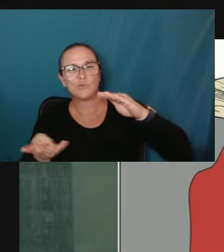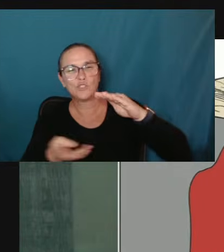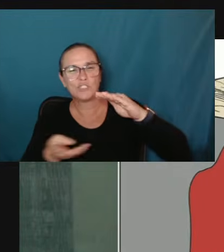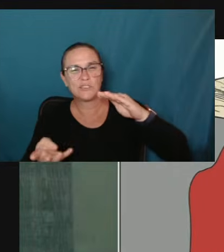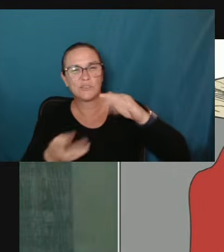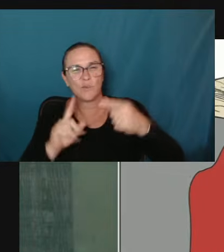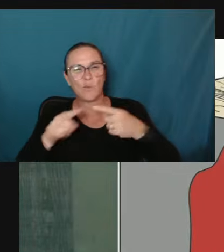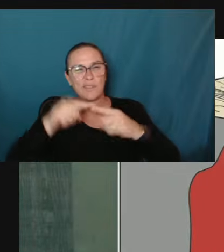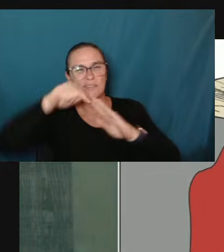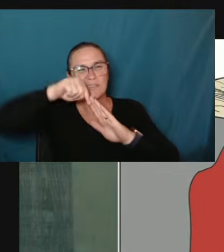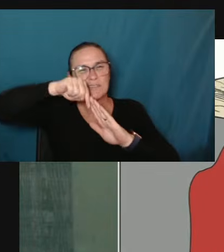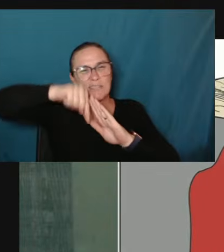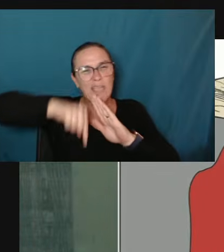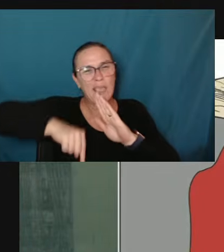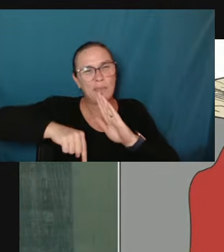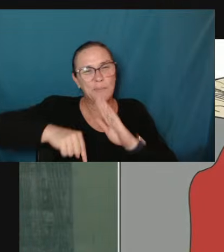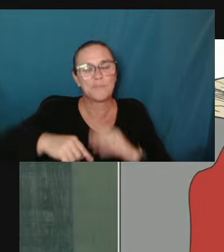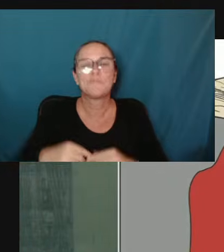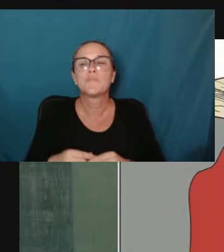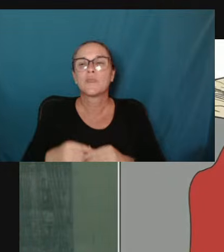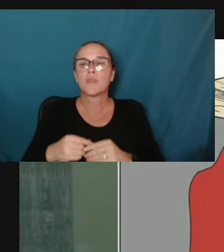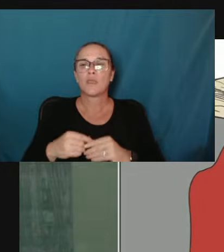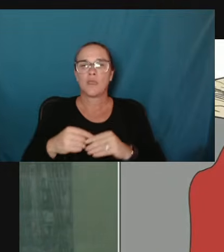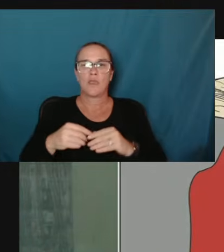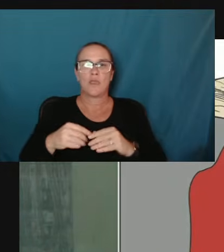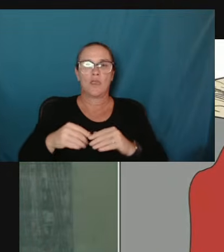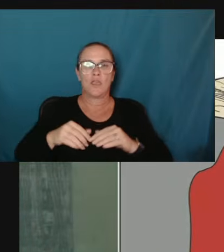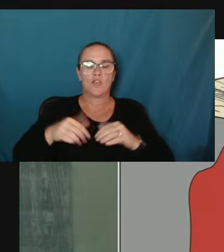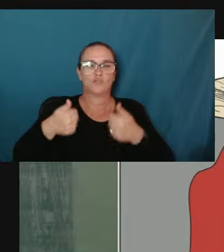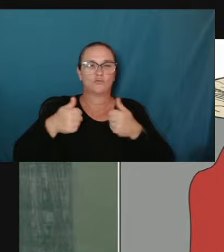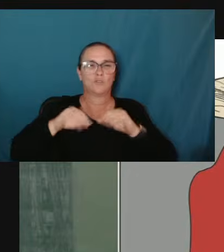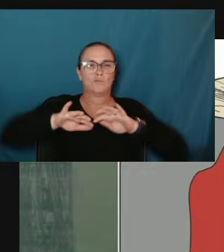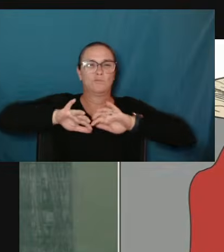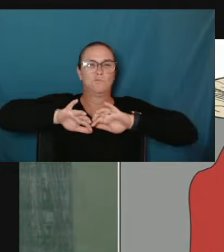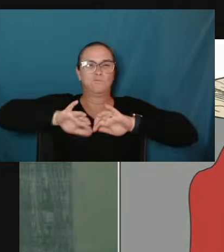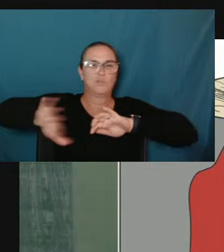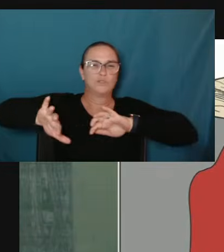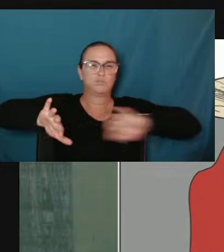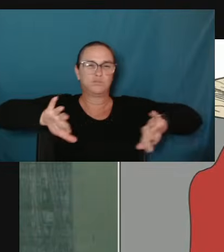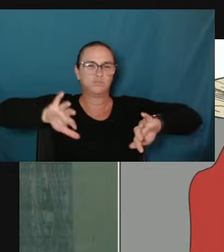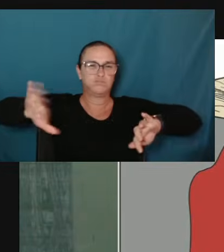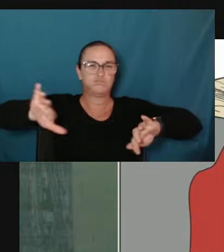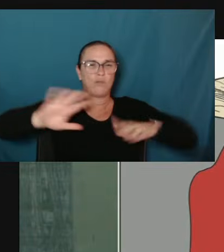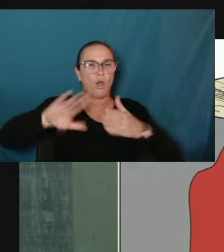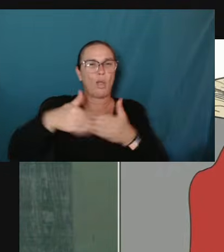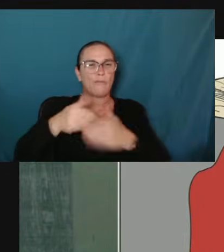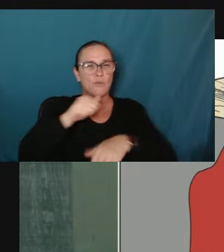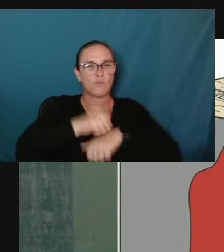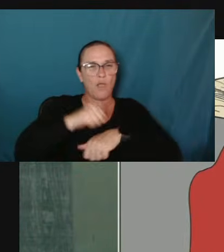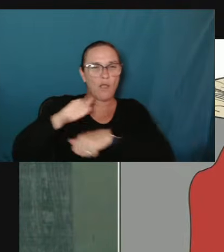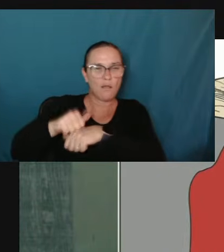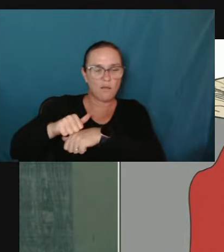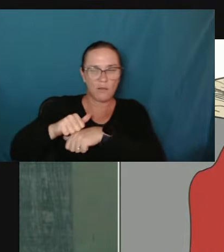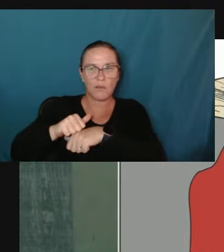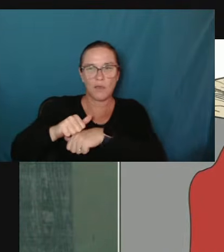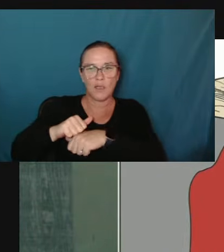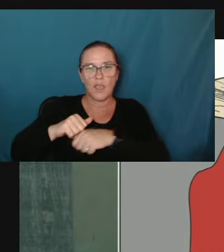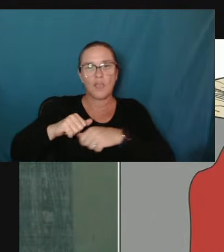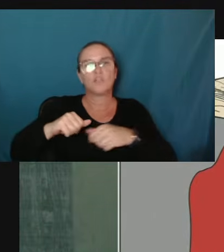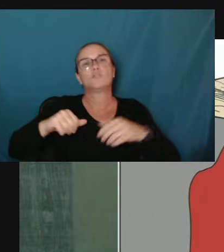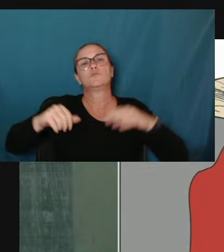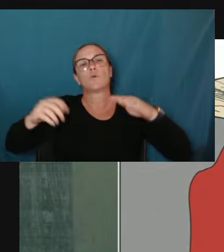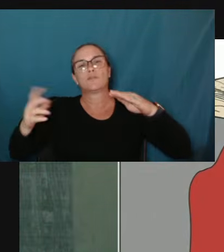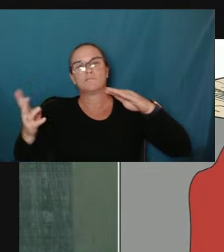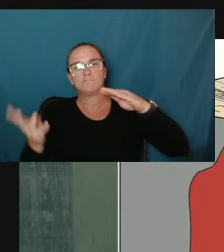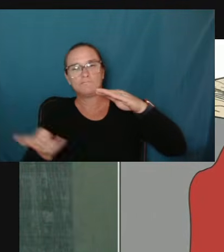zones made room for itself by shoving apart the rock on either side. So you can imagine the magma coming up underneath, and